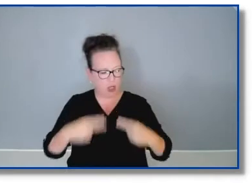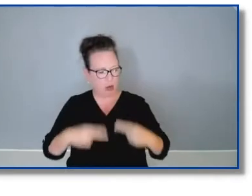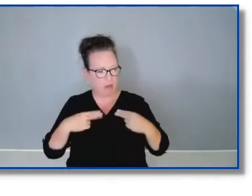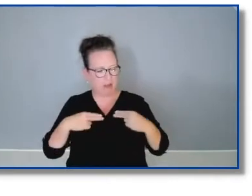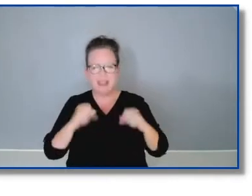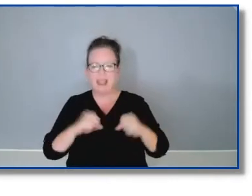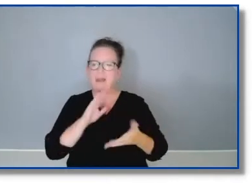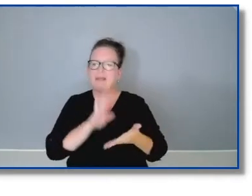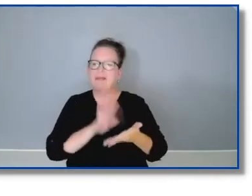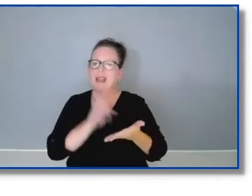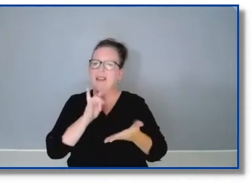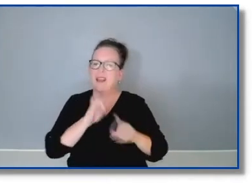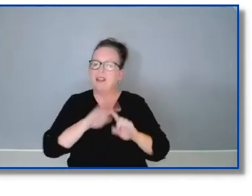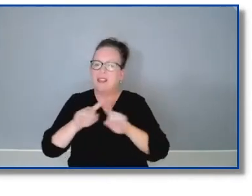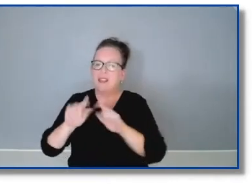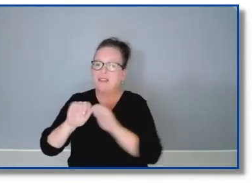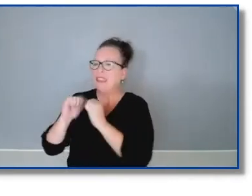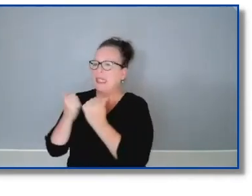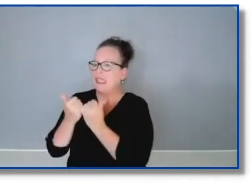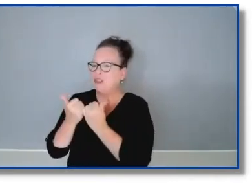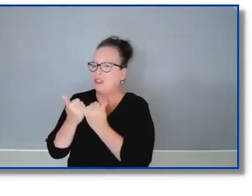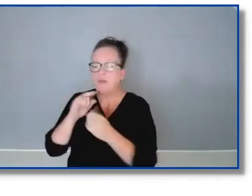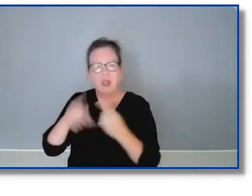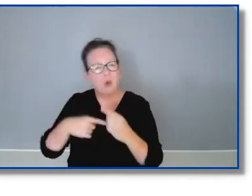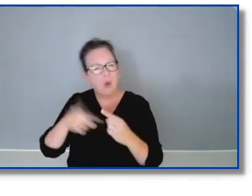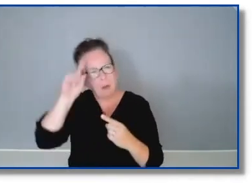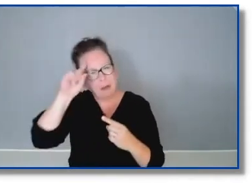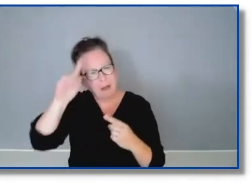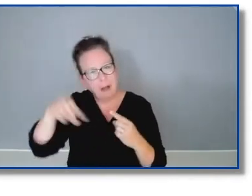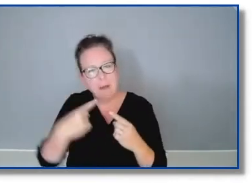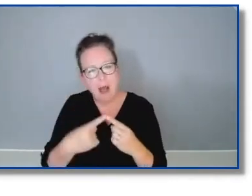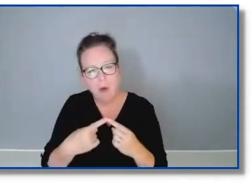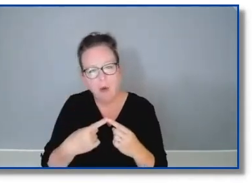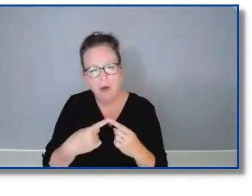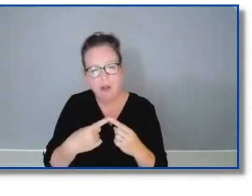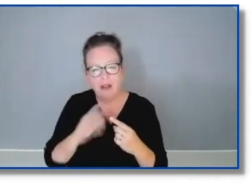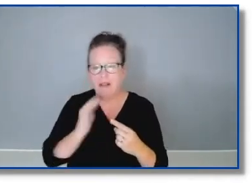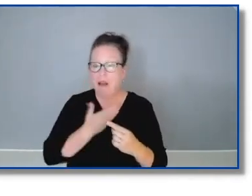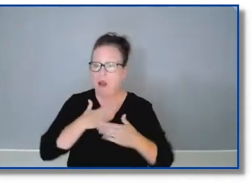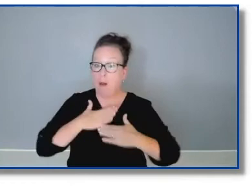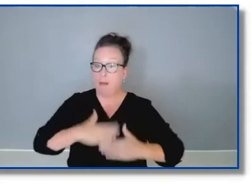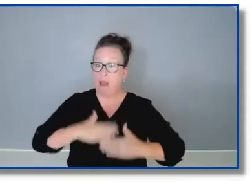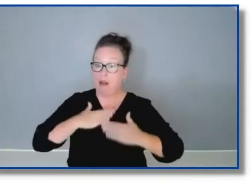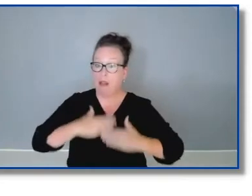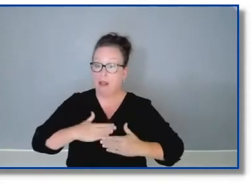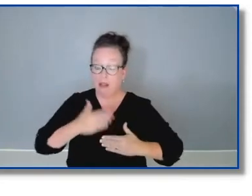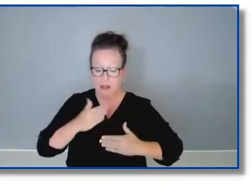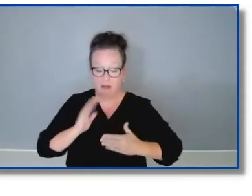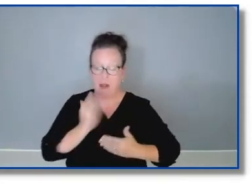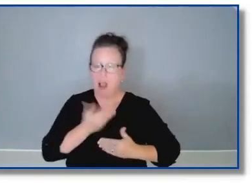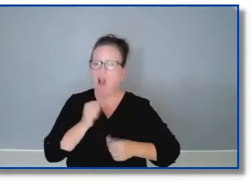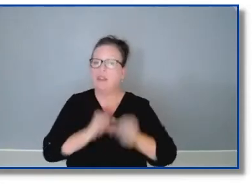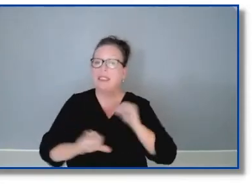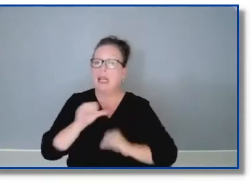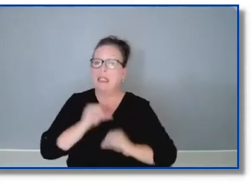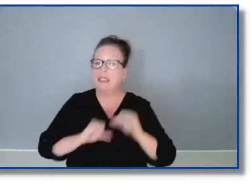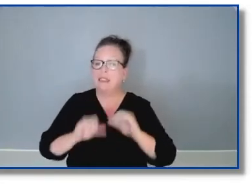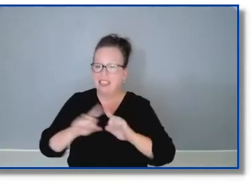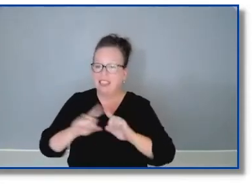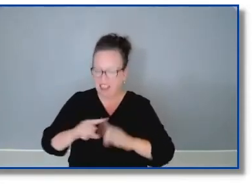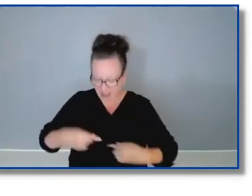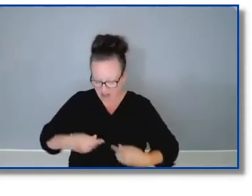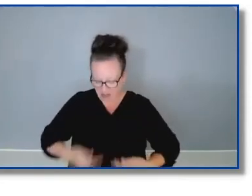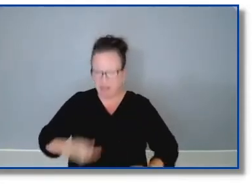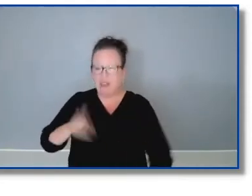when we think about the microbes inside our organisms, inside our gut, the viruses impacting